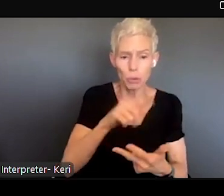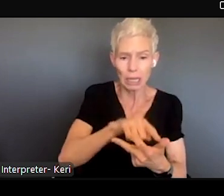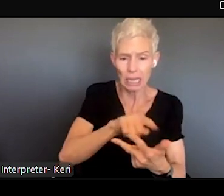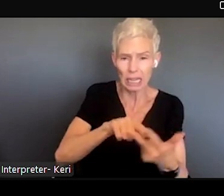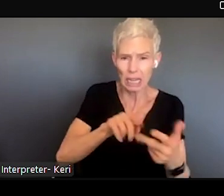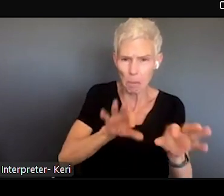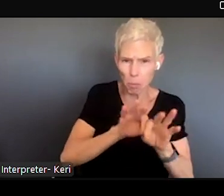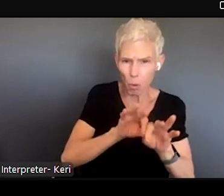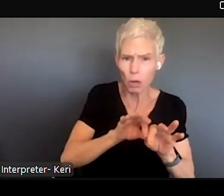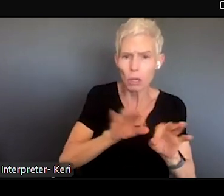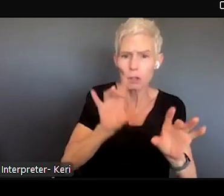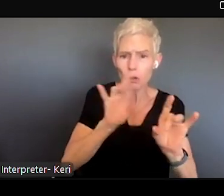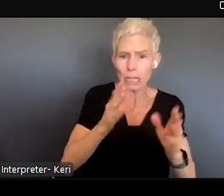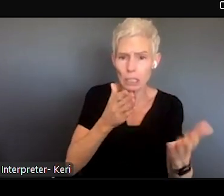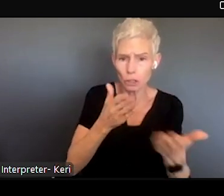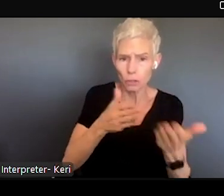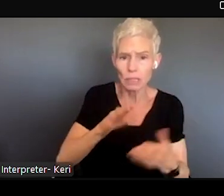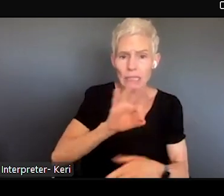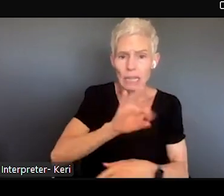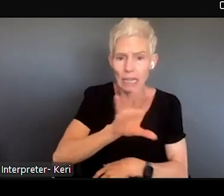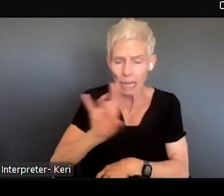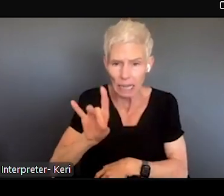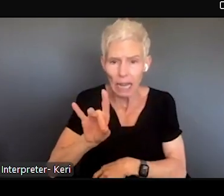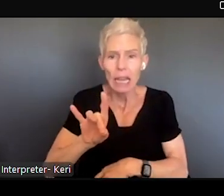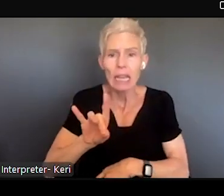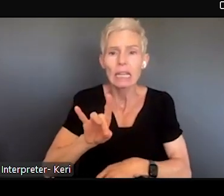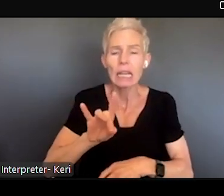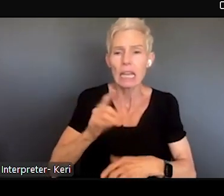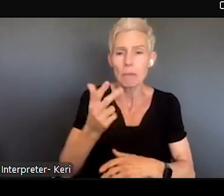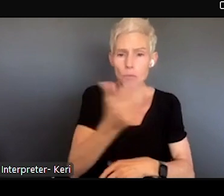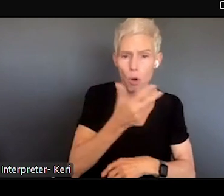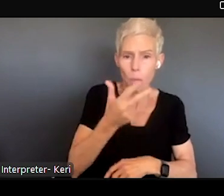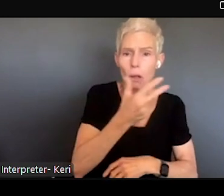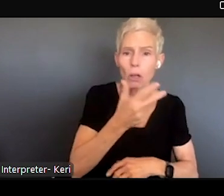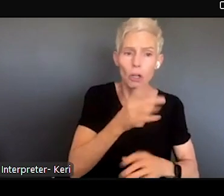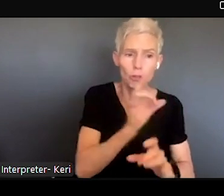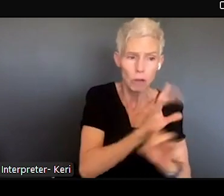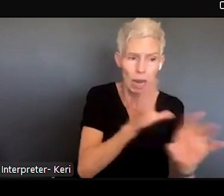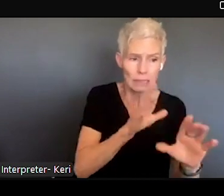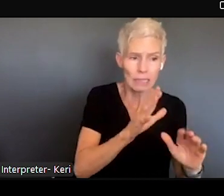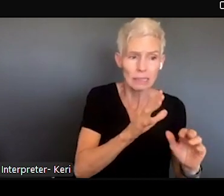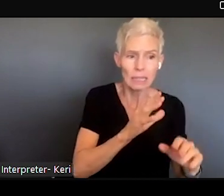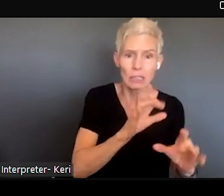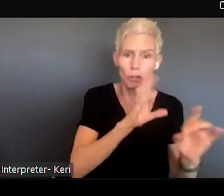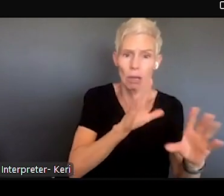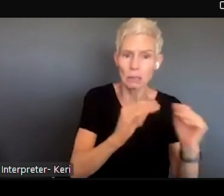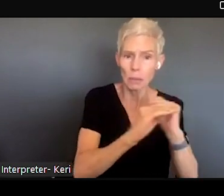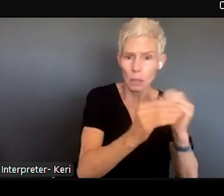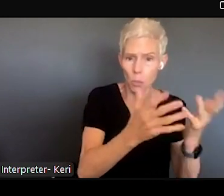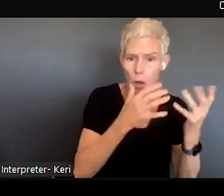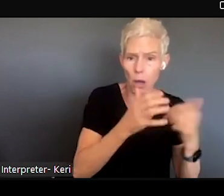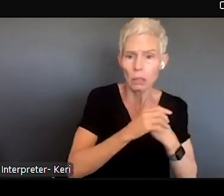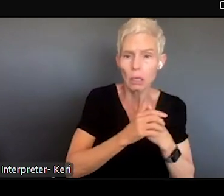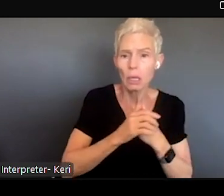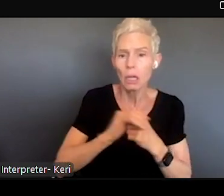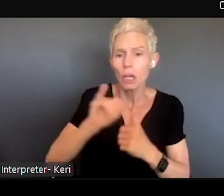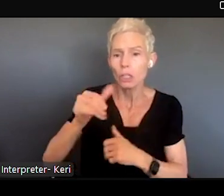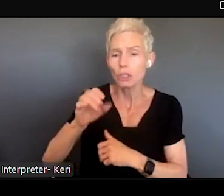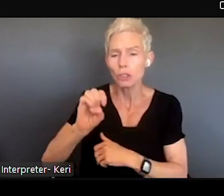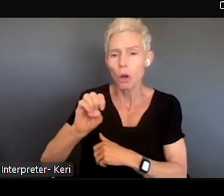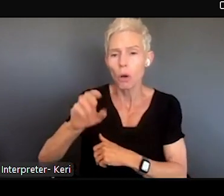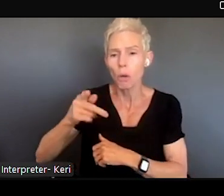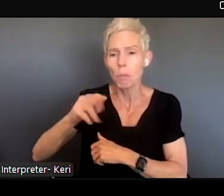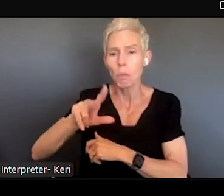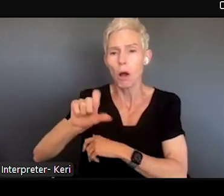of 988 mobile crisis and crisis stabilization. And then, but Dr. Joe Parks is actually going to take